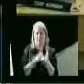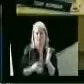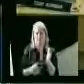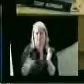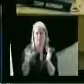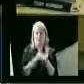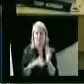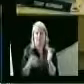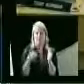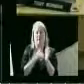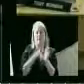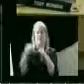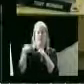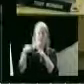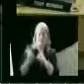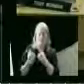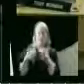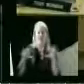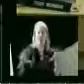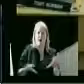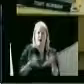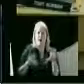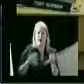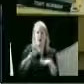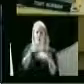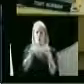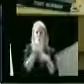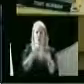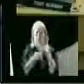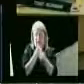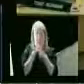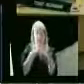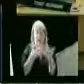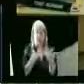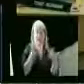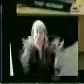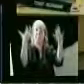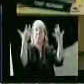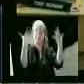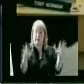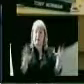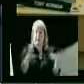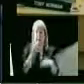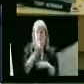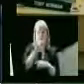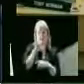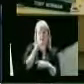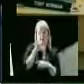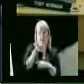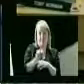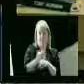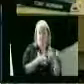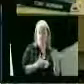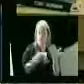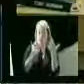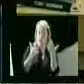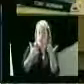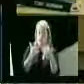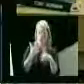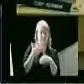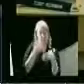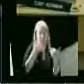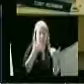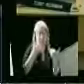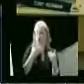burdensome activities for the year. Anyway, when finished, Mr. Cheatham recommended that he's in good